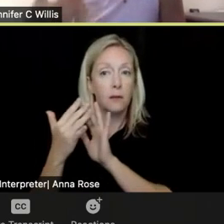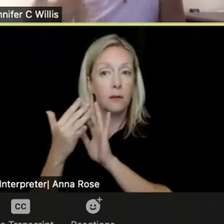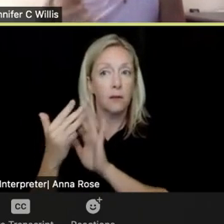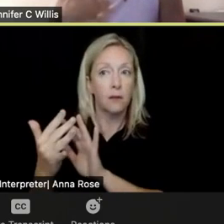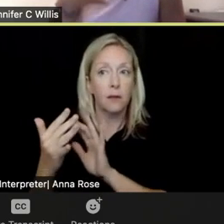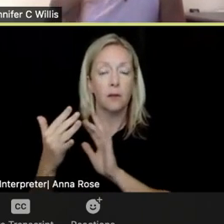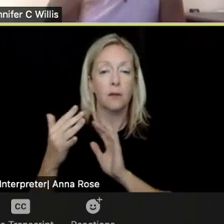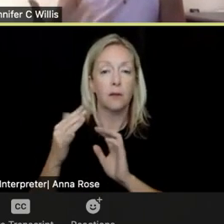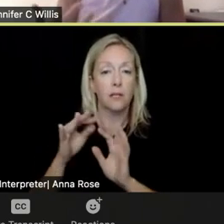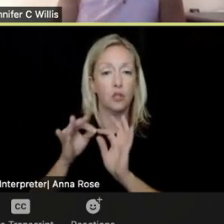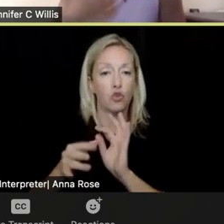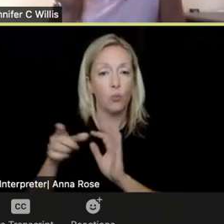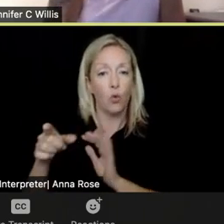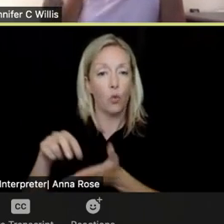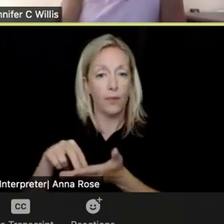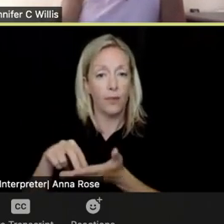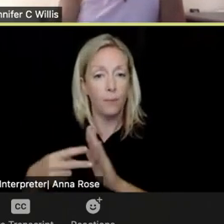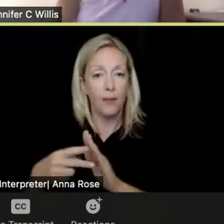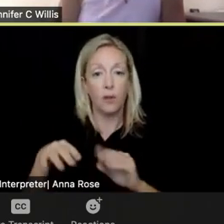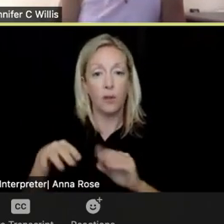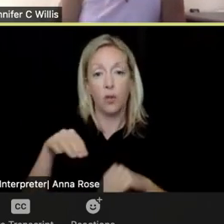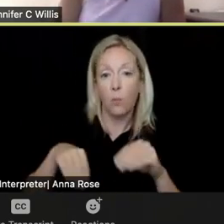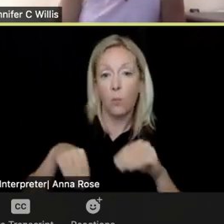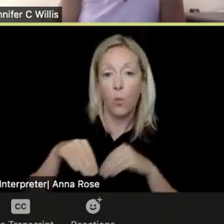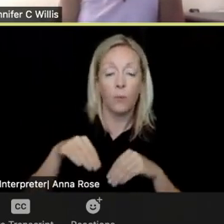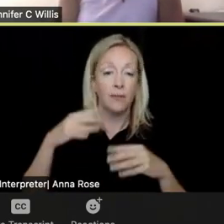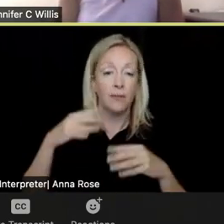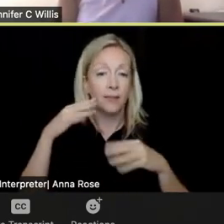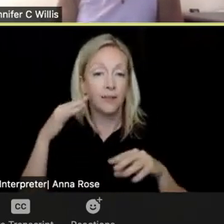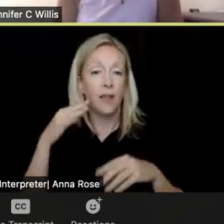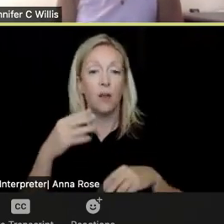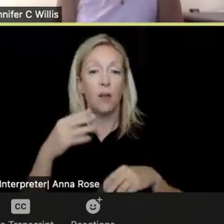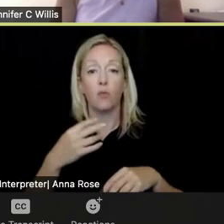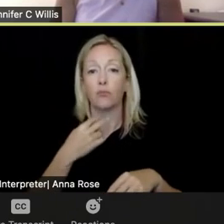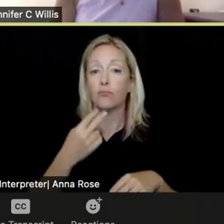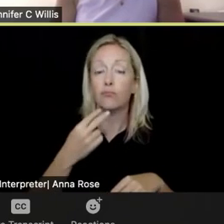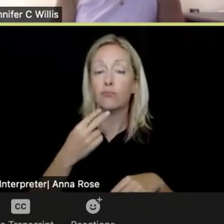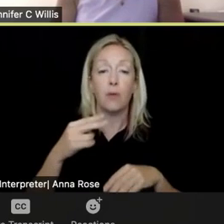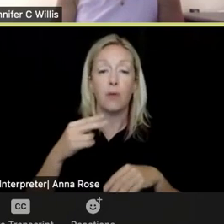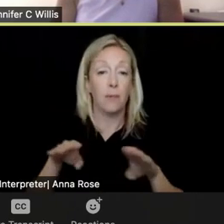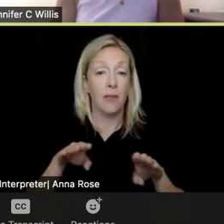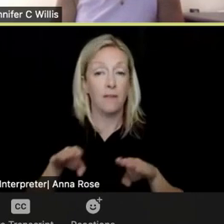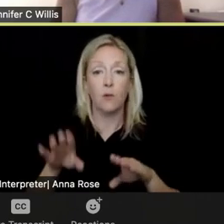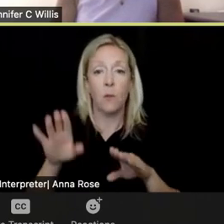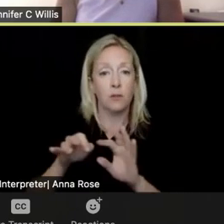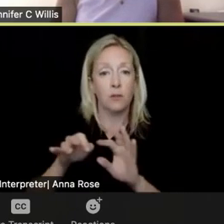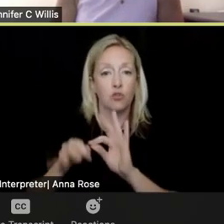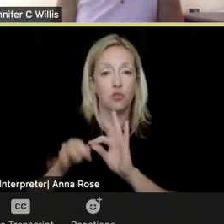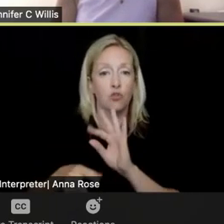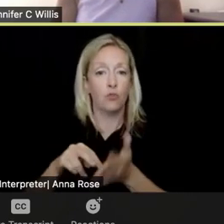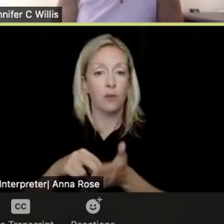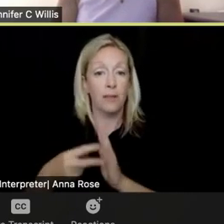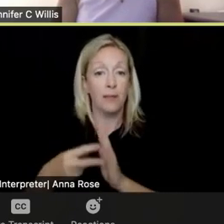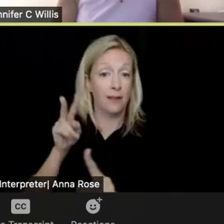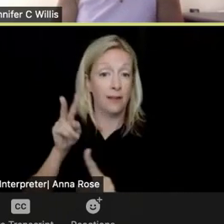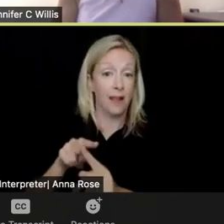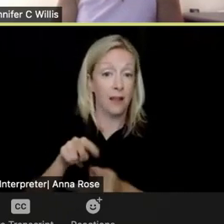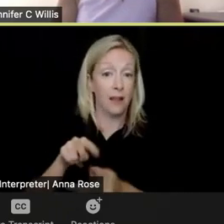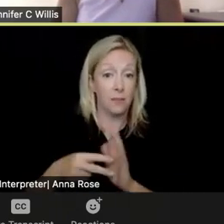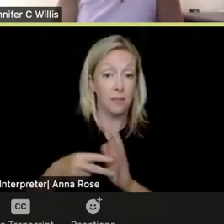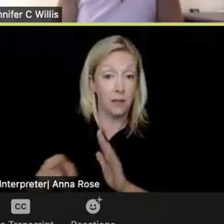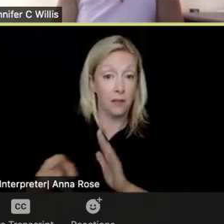movements, those sounds, those behaviors were that student was expressing. You know, did she look